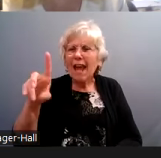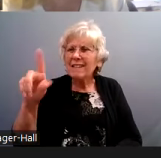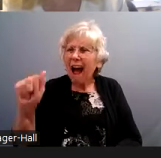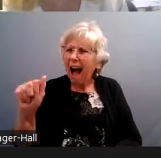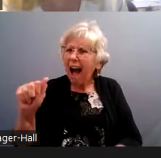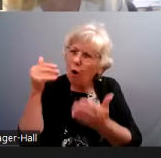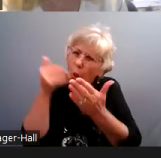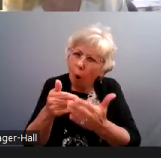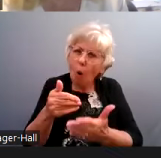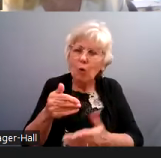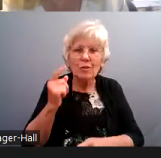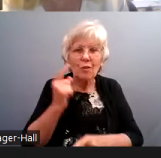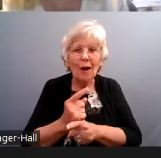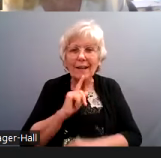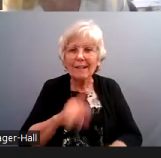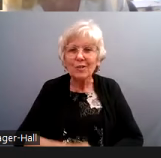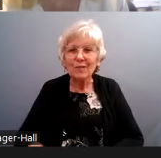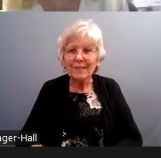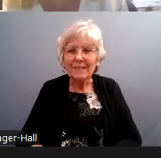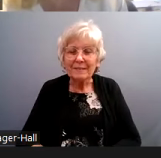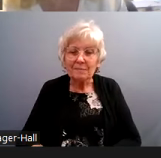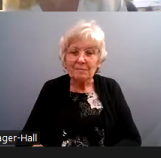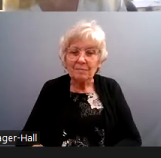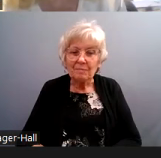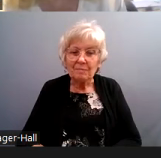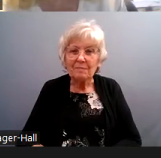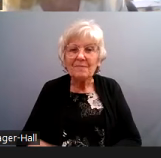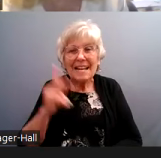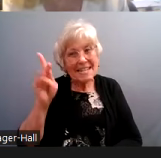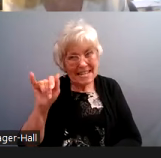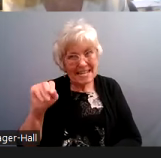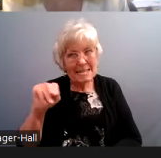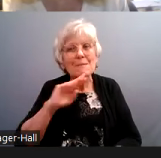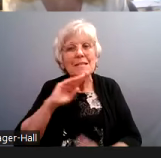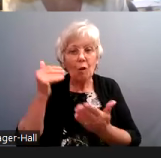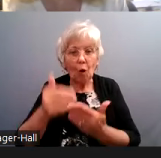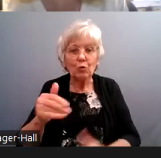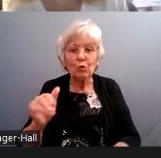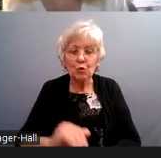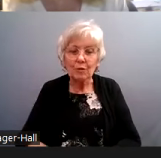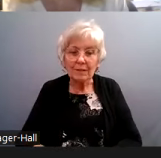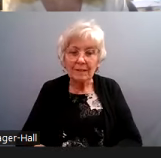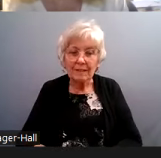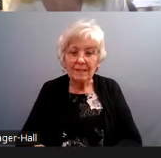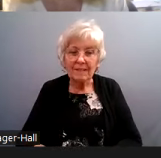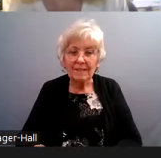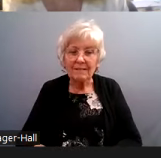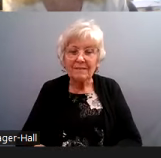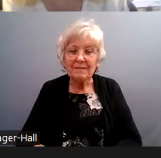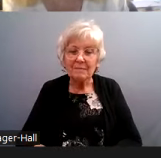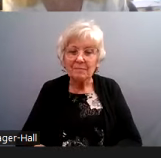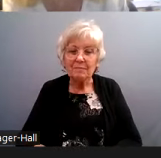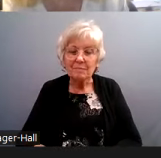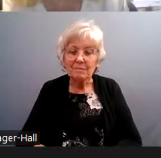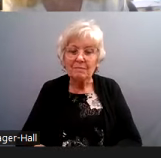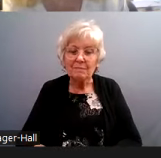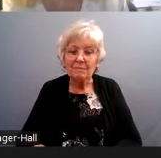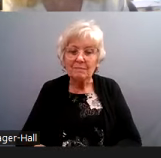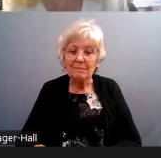so close. And Kim is close. It's very close.